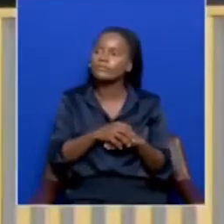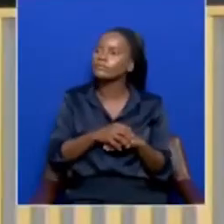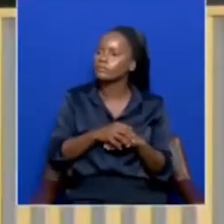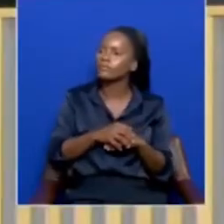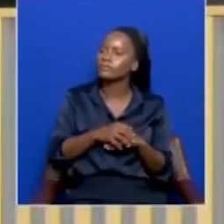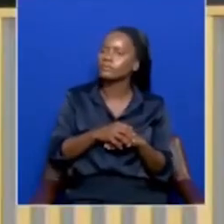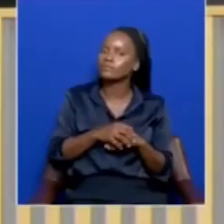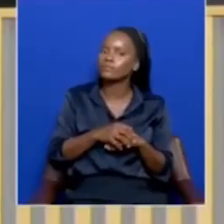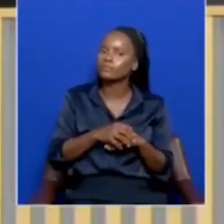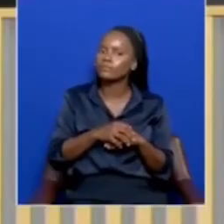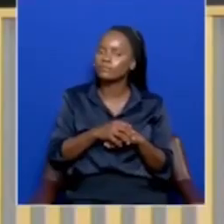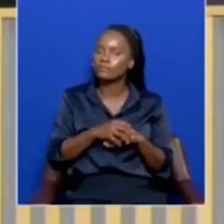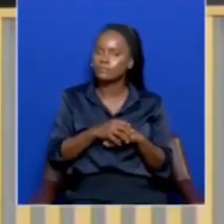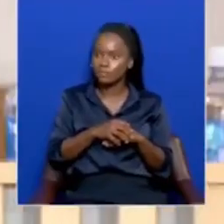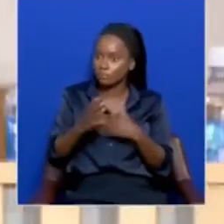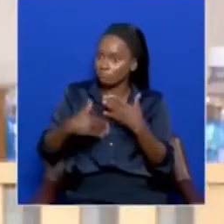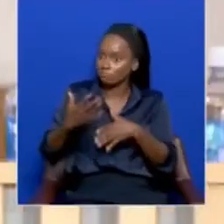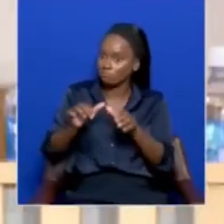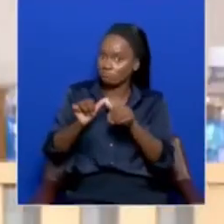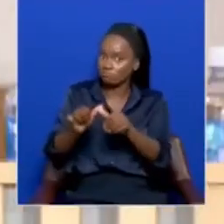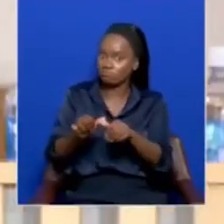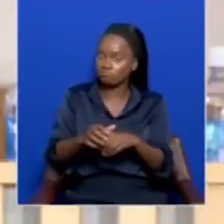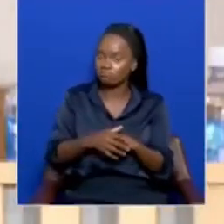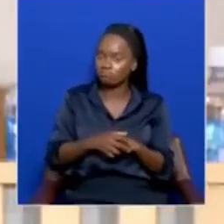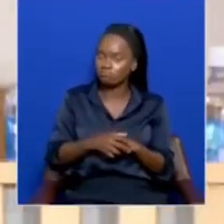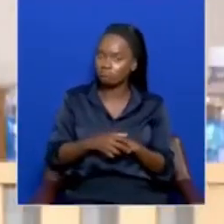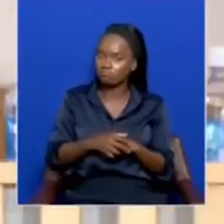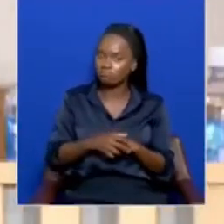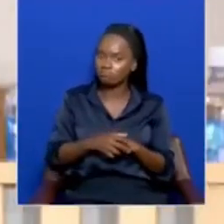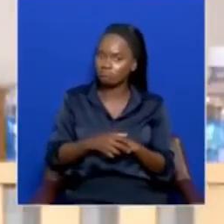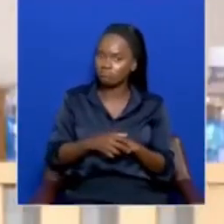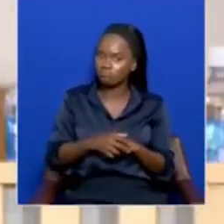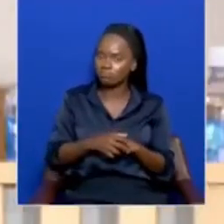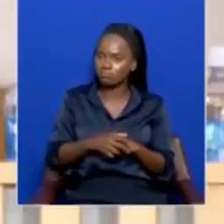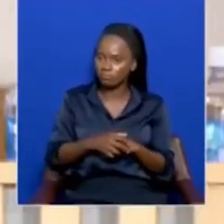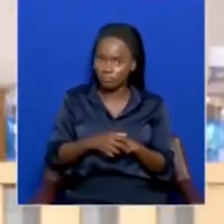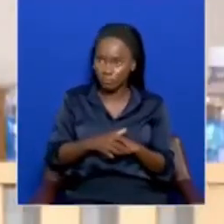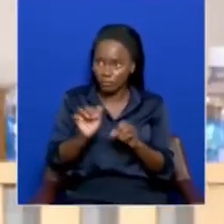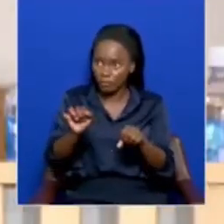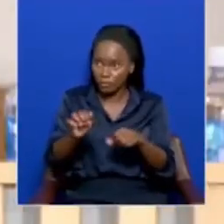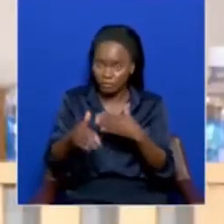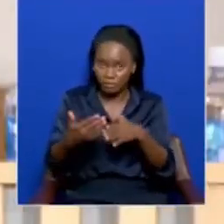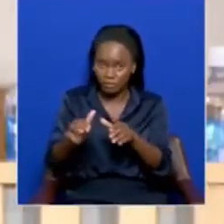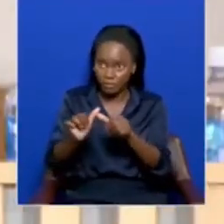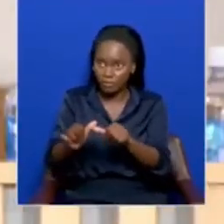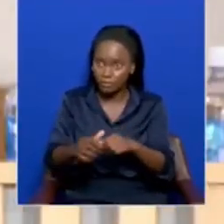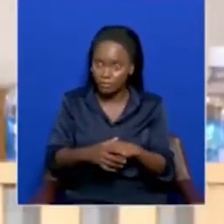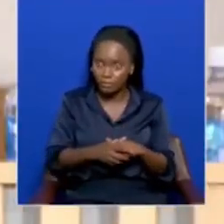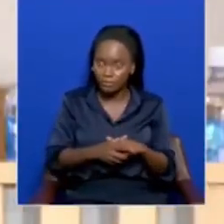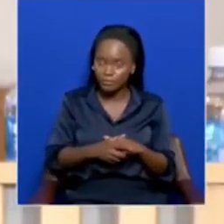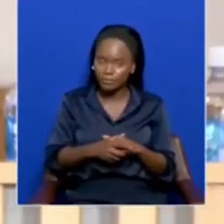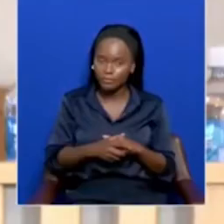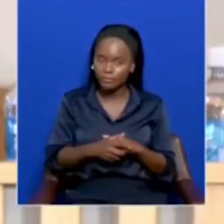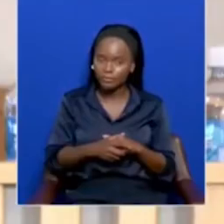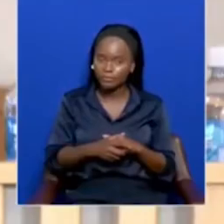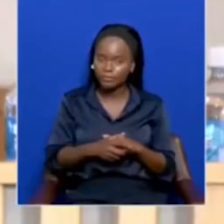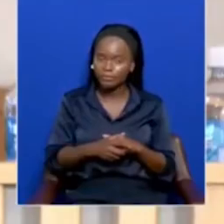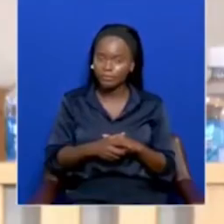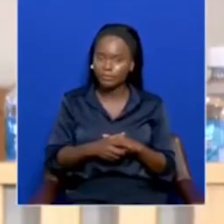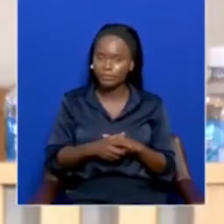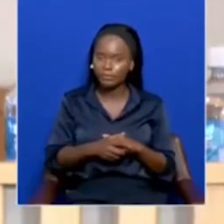thank you. You may continue. Witness E, you were at